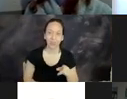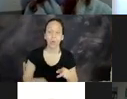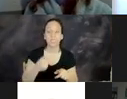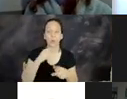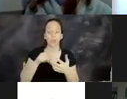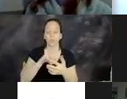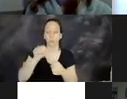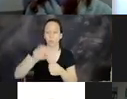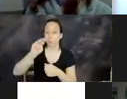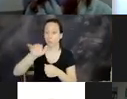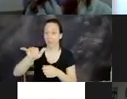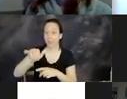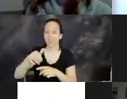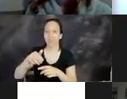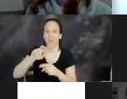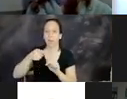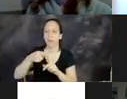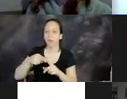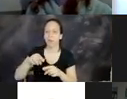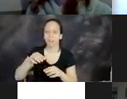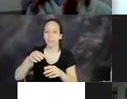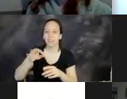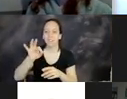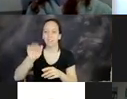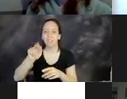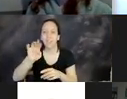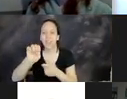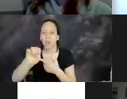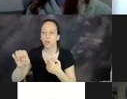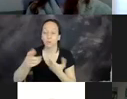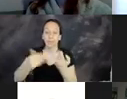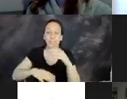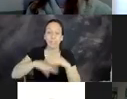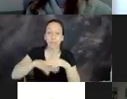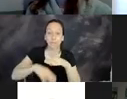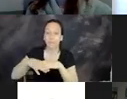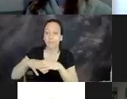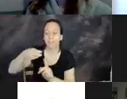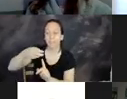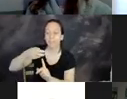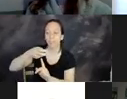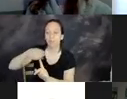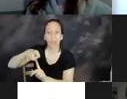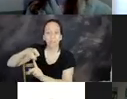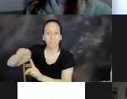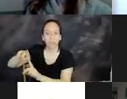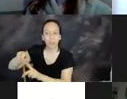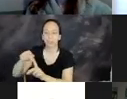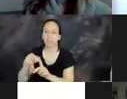on those fare rules. So things like fare capping and transfers and some of the other potential things that we could do in the